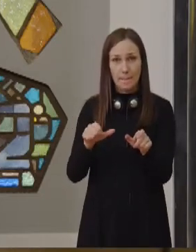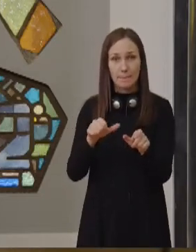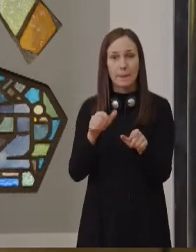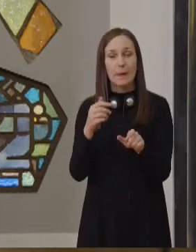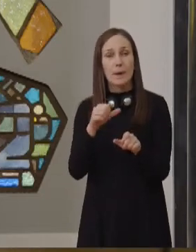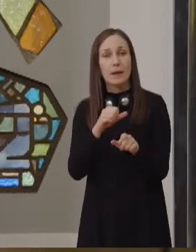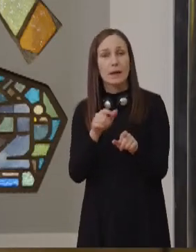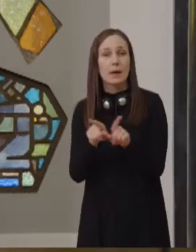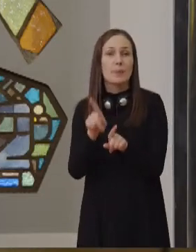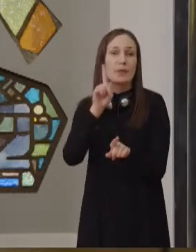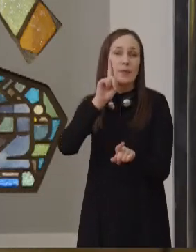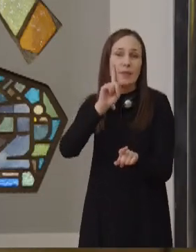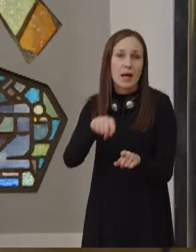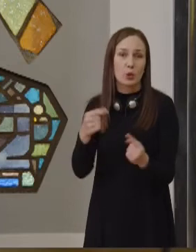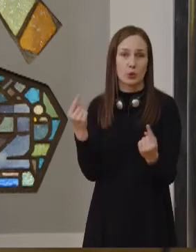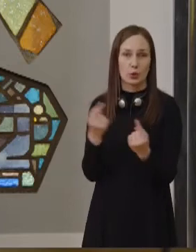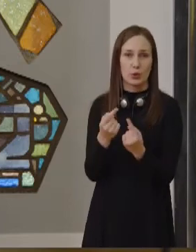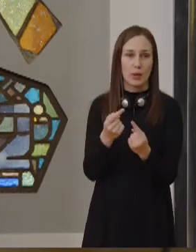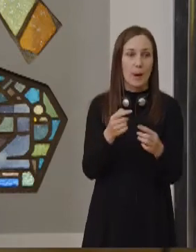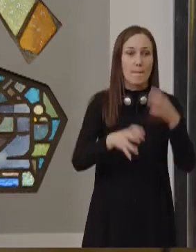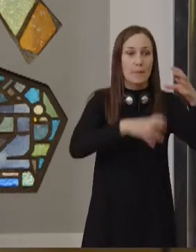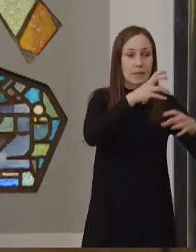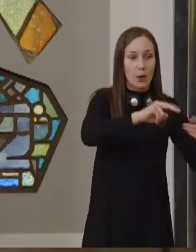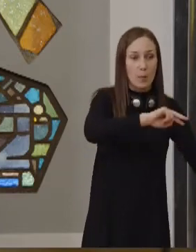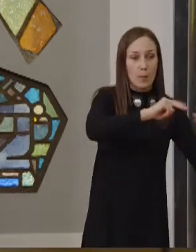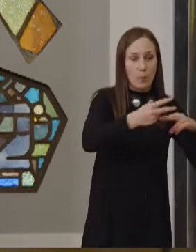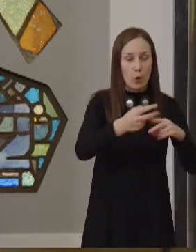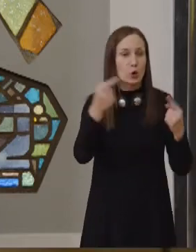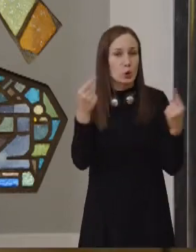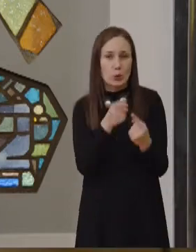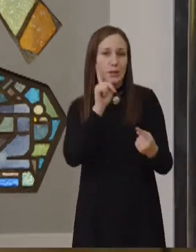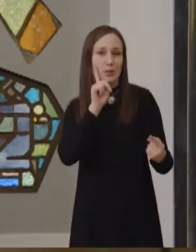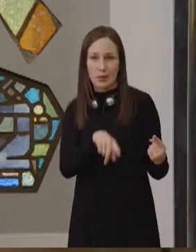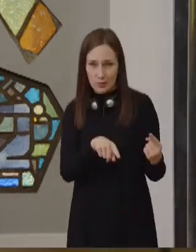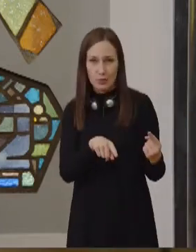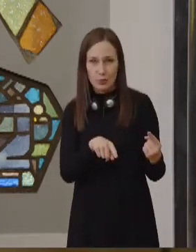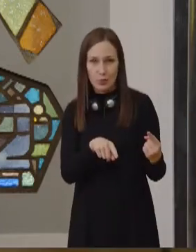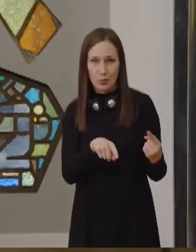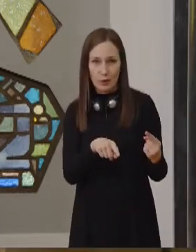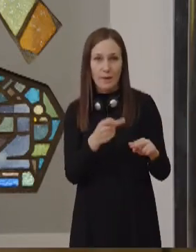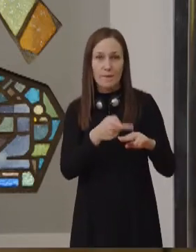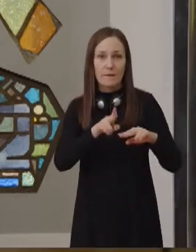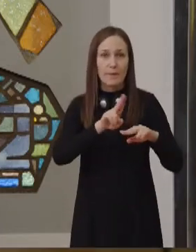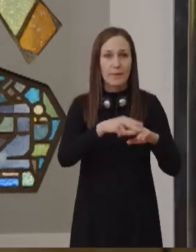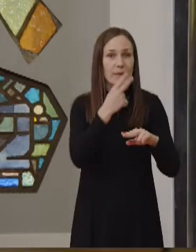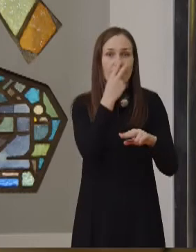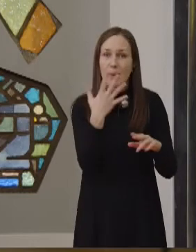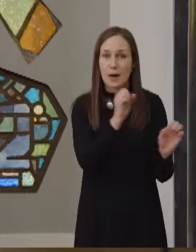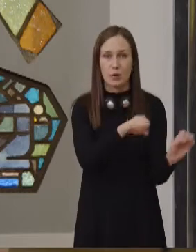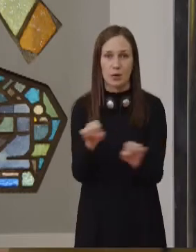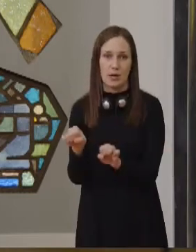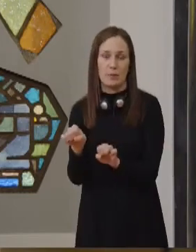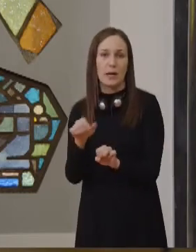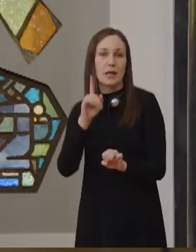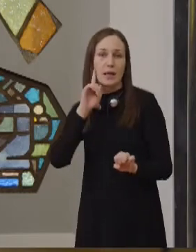due to certain convictions or unwillingness to recognize the changing world, do not see